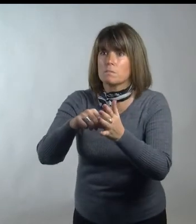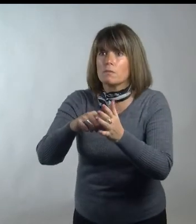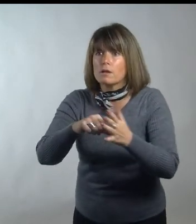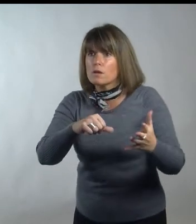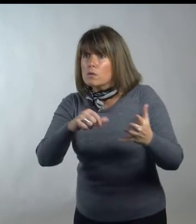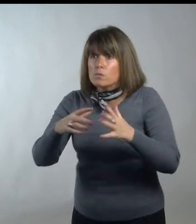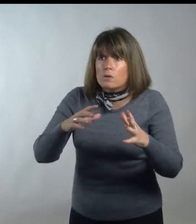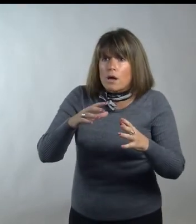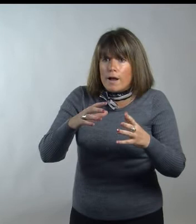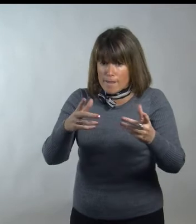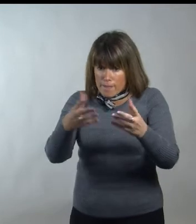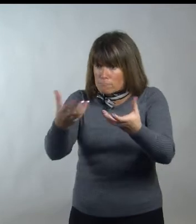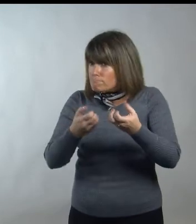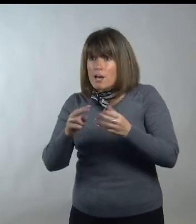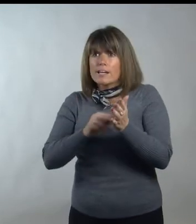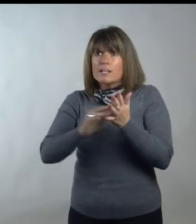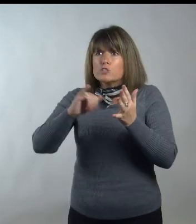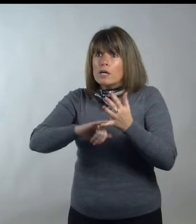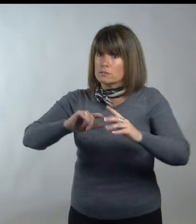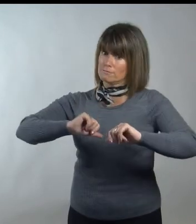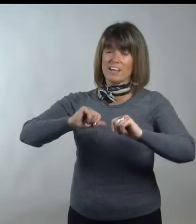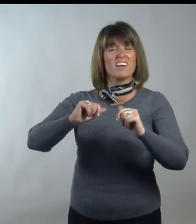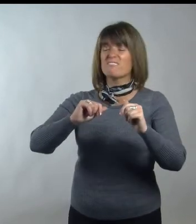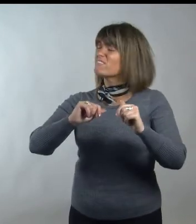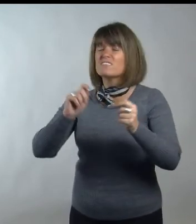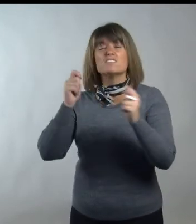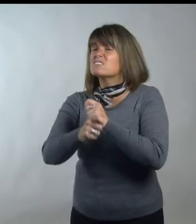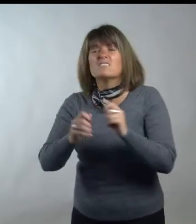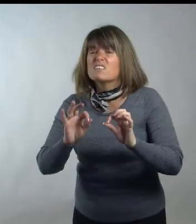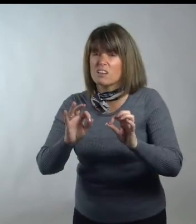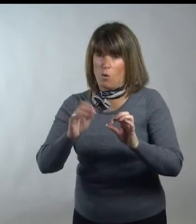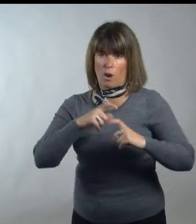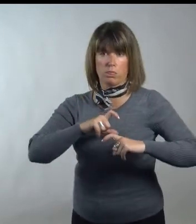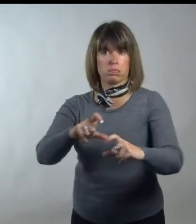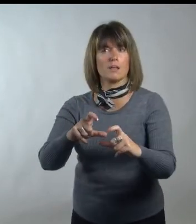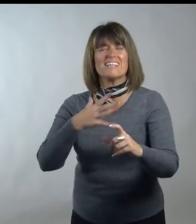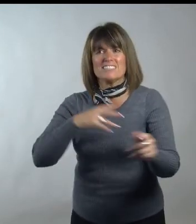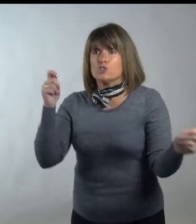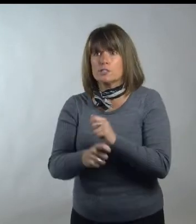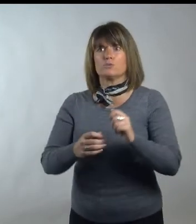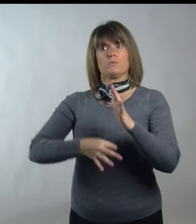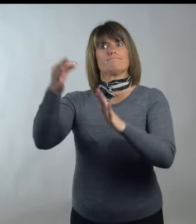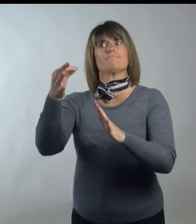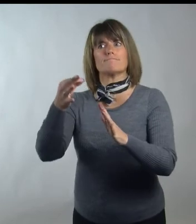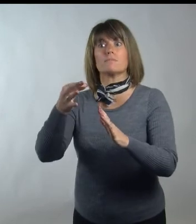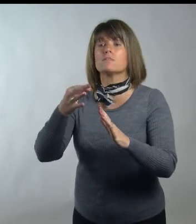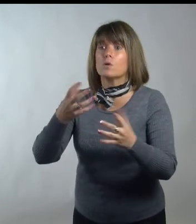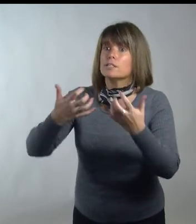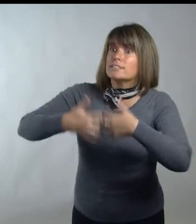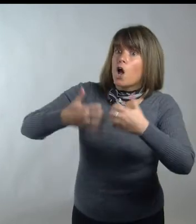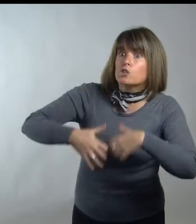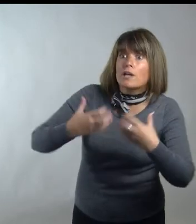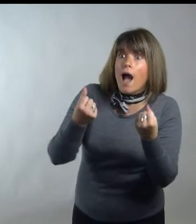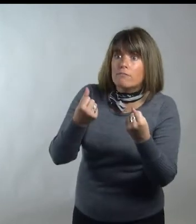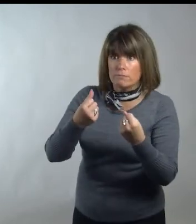best. One last thing. We also want to use modern technology to make sure that every time you see someone,